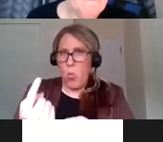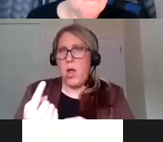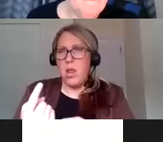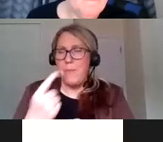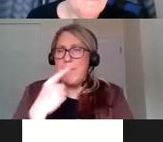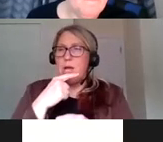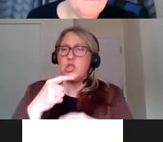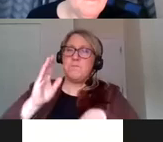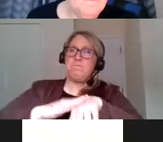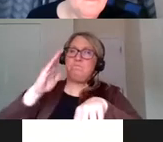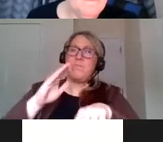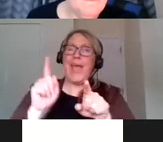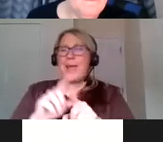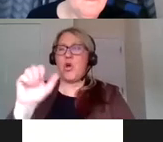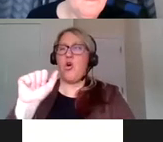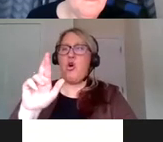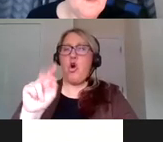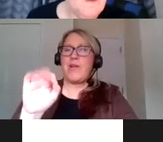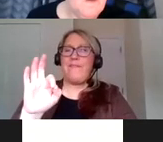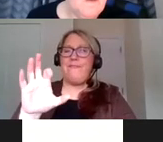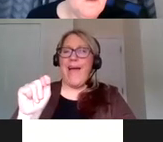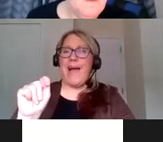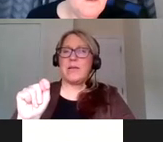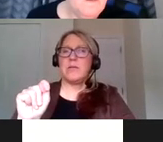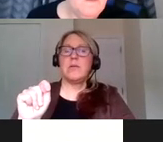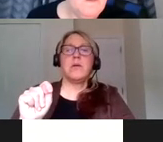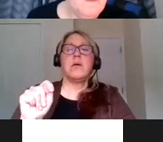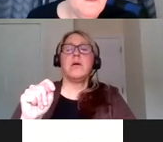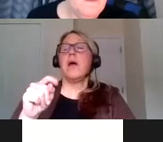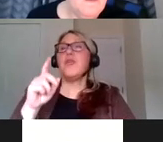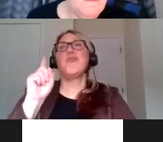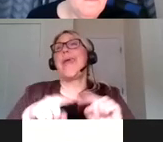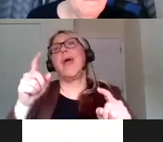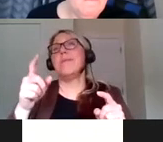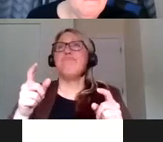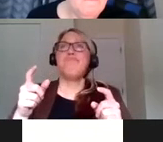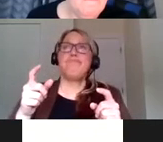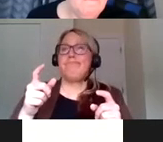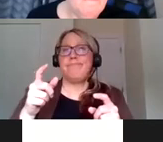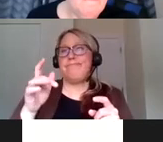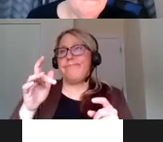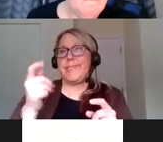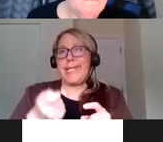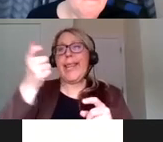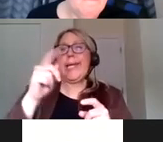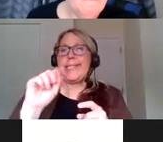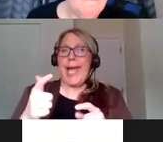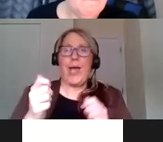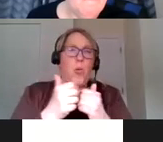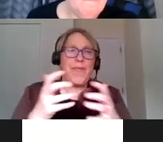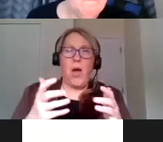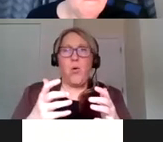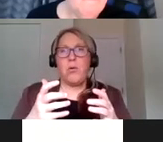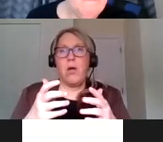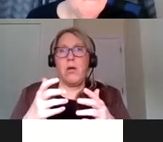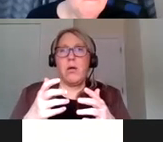marked it as an artifact and now it's gone away. You can't just delete a tag without marking it something like an artifact,